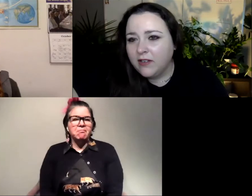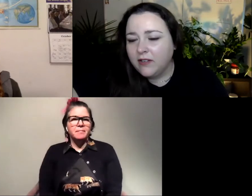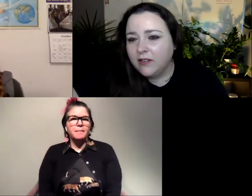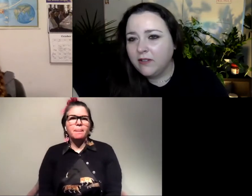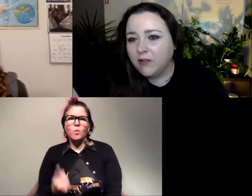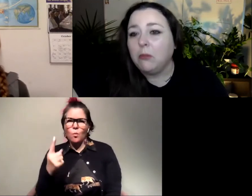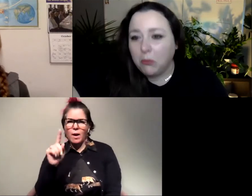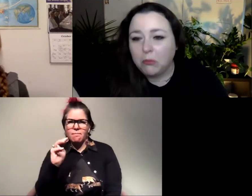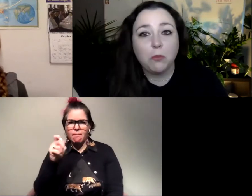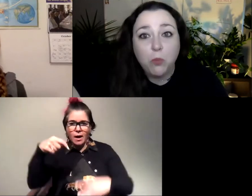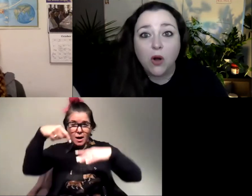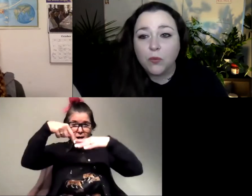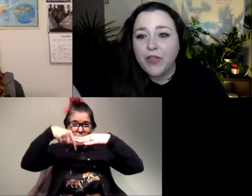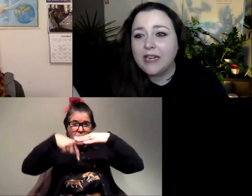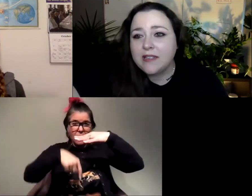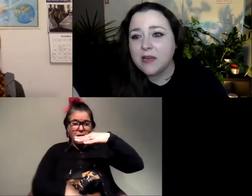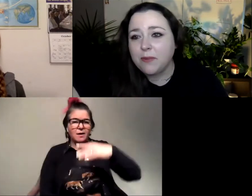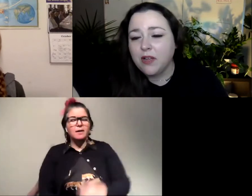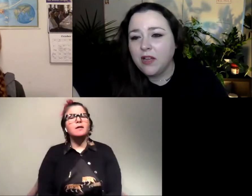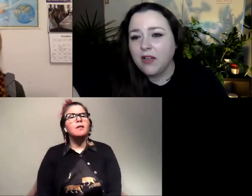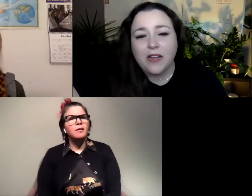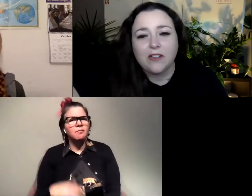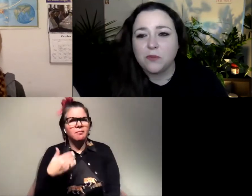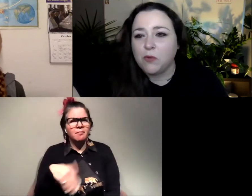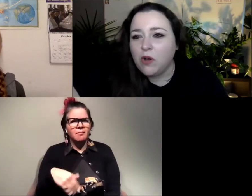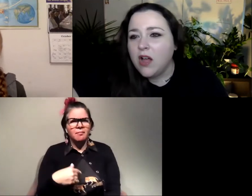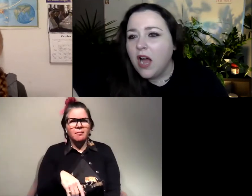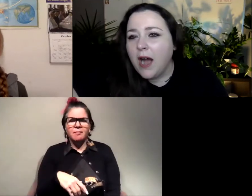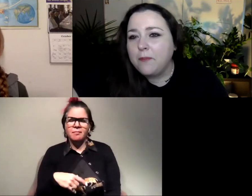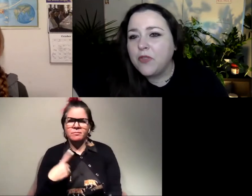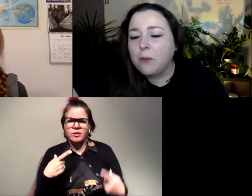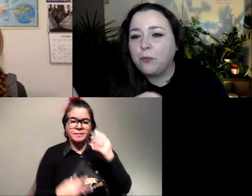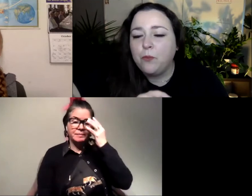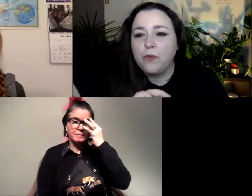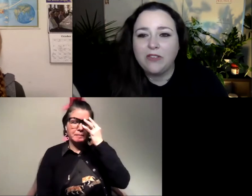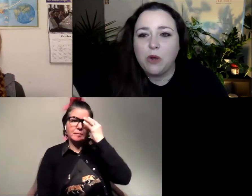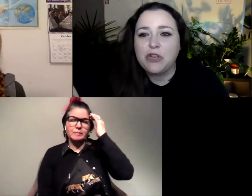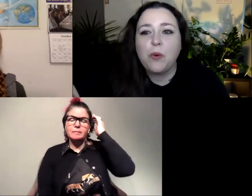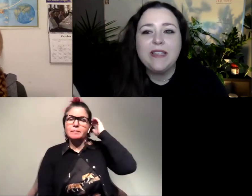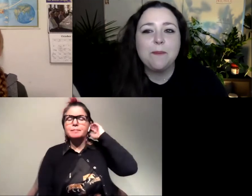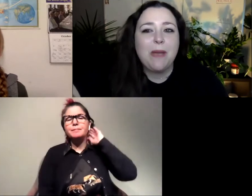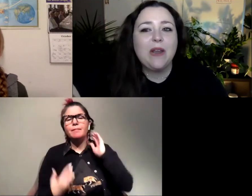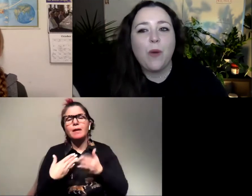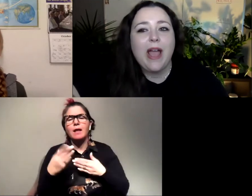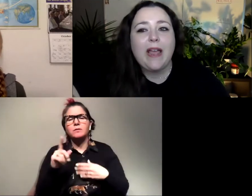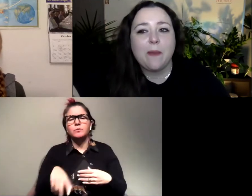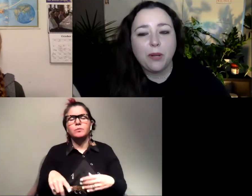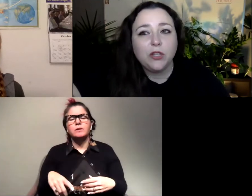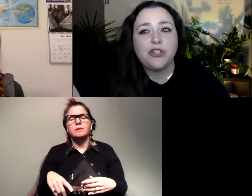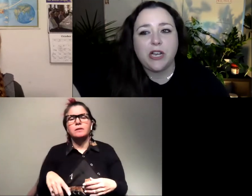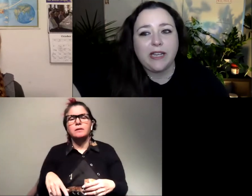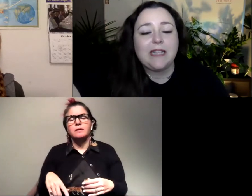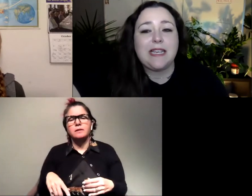deep. Whoa, that is deep. That is super cool. Next question. What is the main way